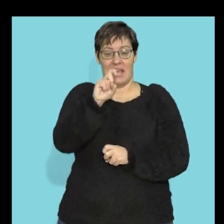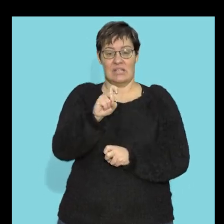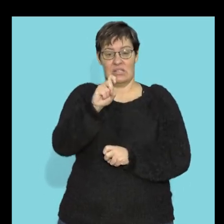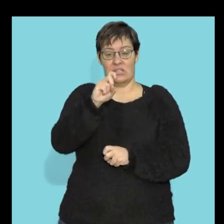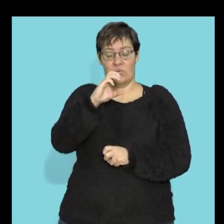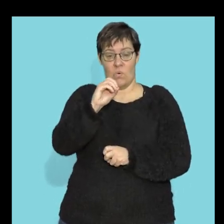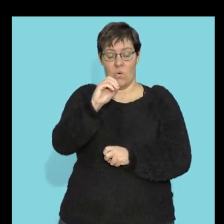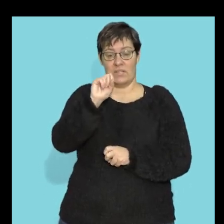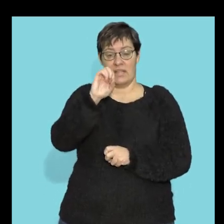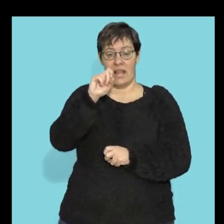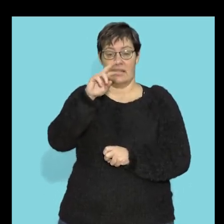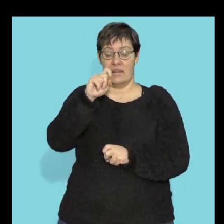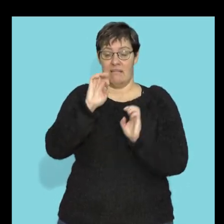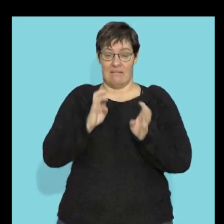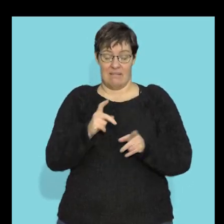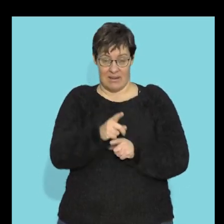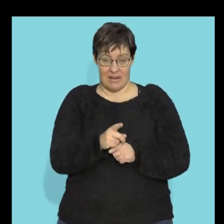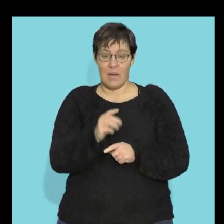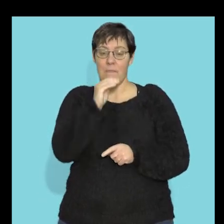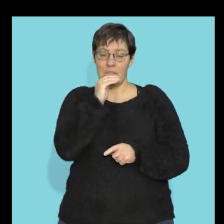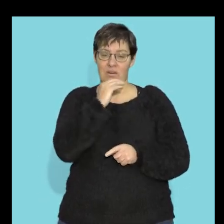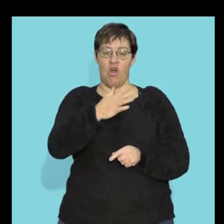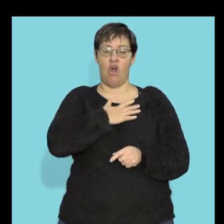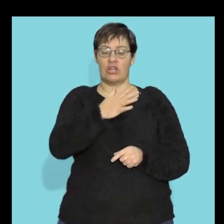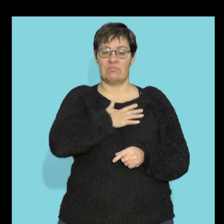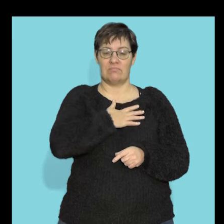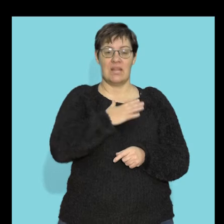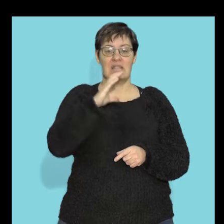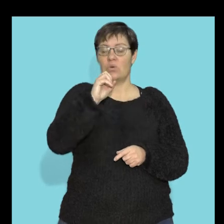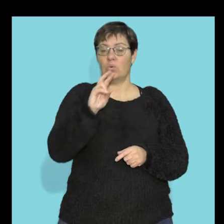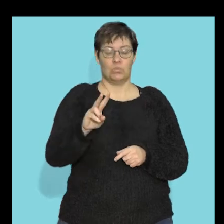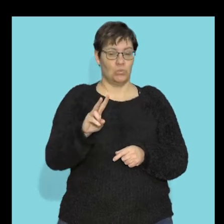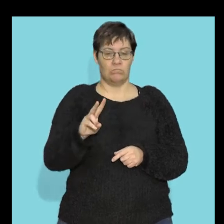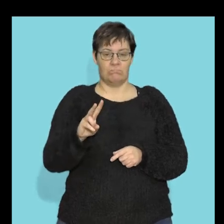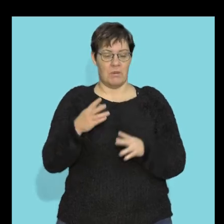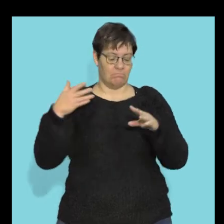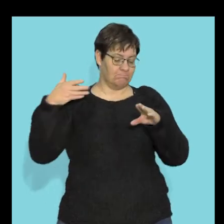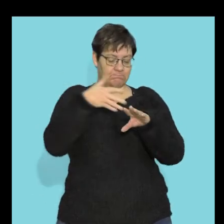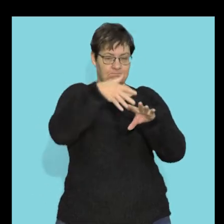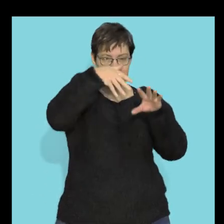And what happens is their body, there's no oxygen and carbon dioxide can't get through.